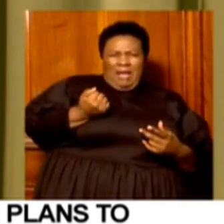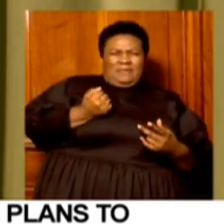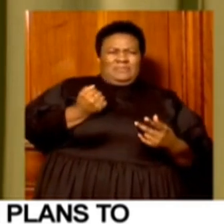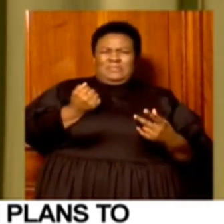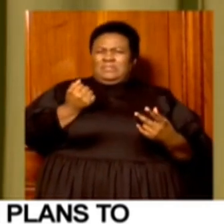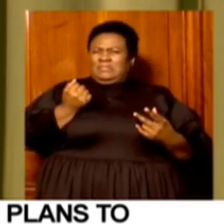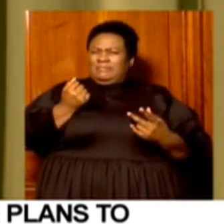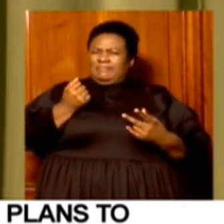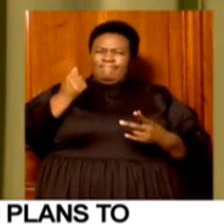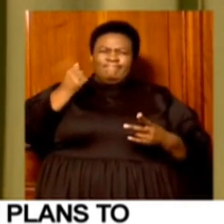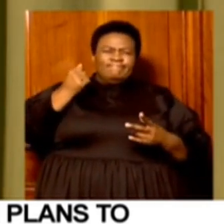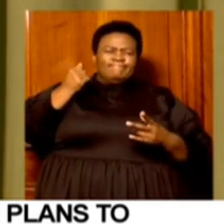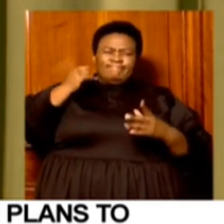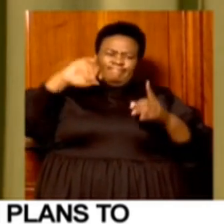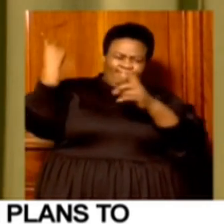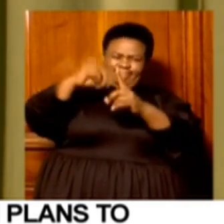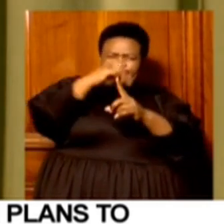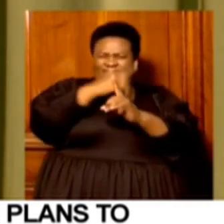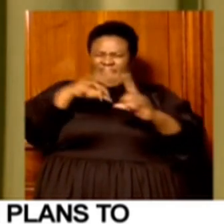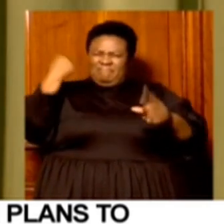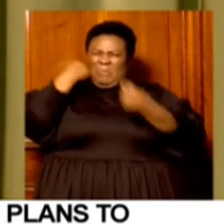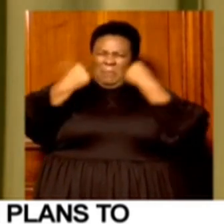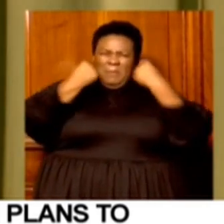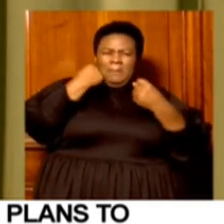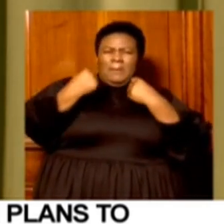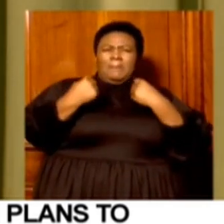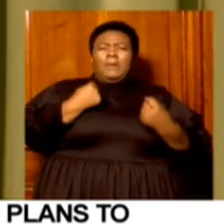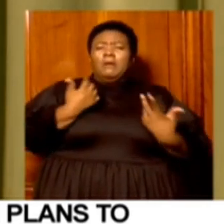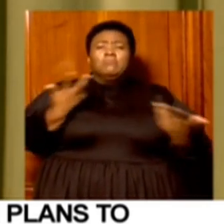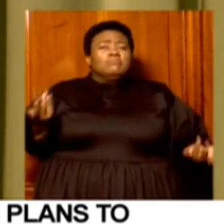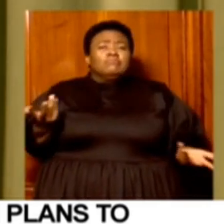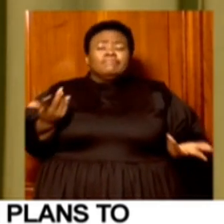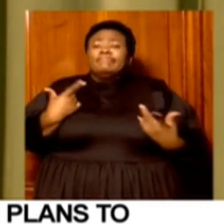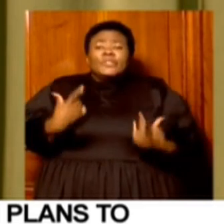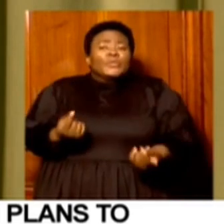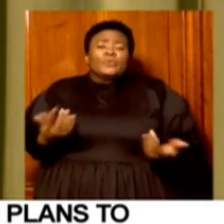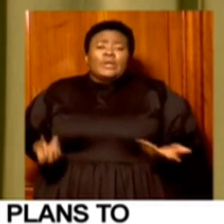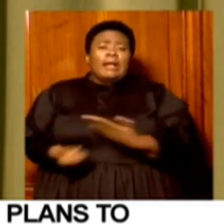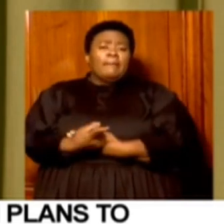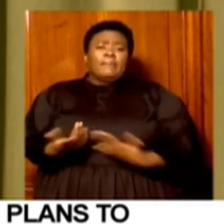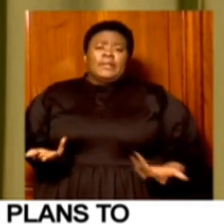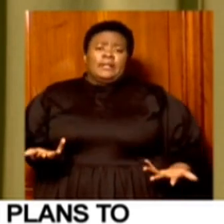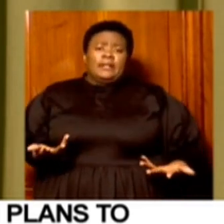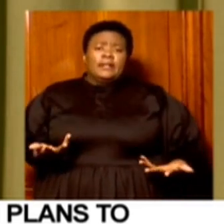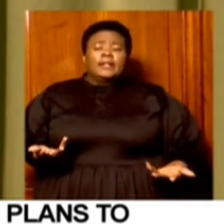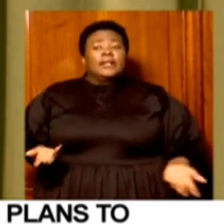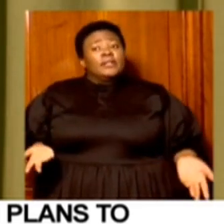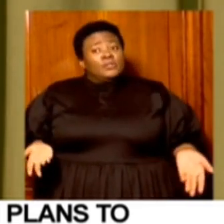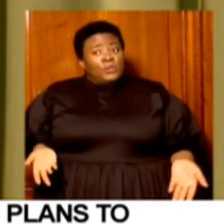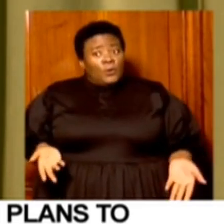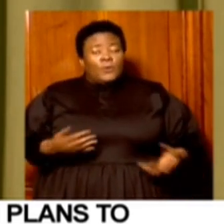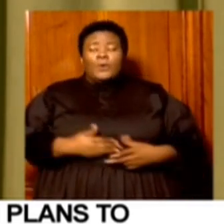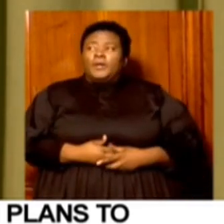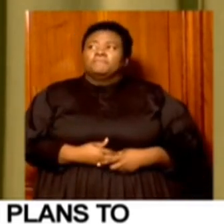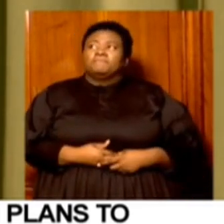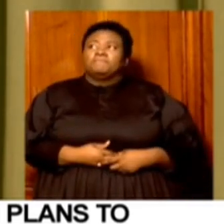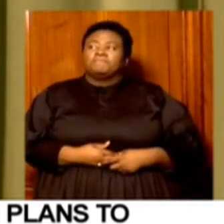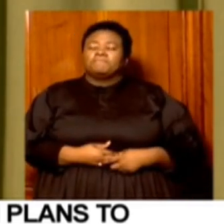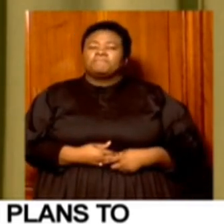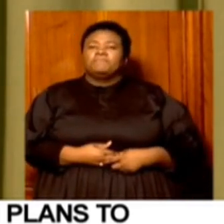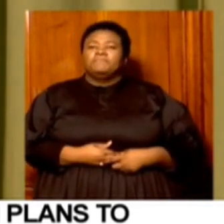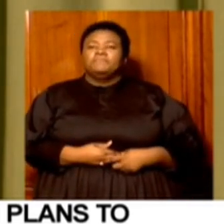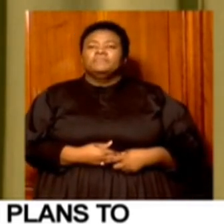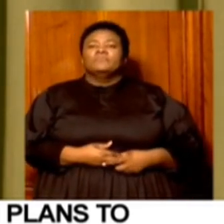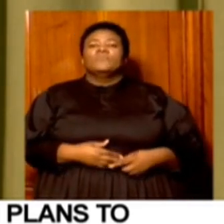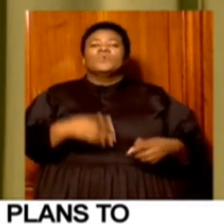many instances, even people that we love. So therefore, as to the